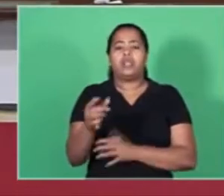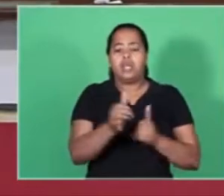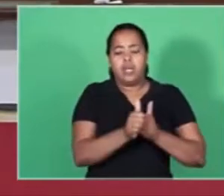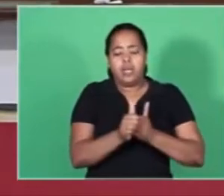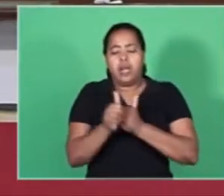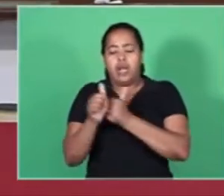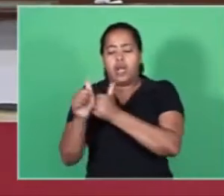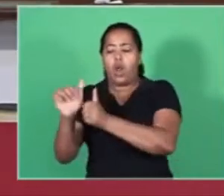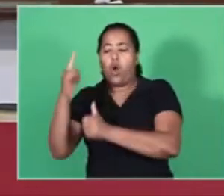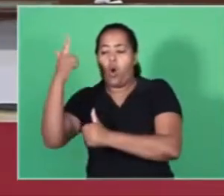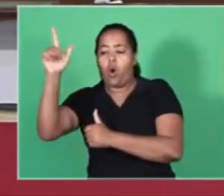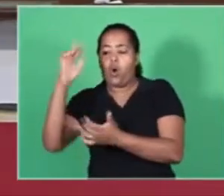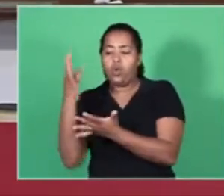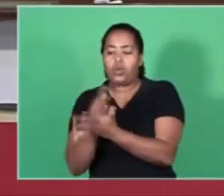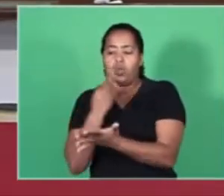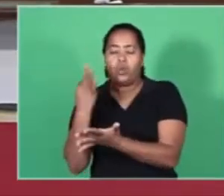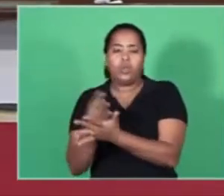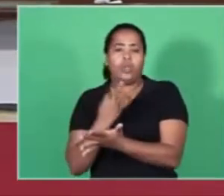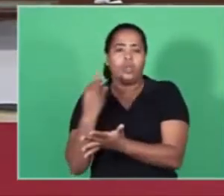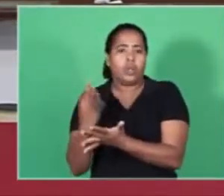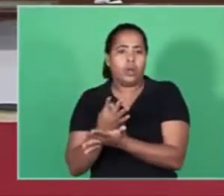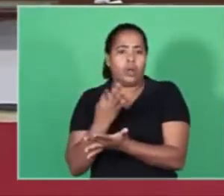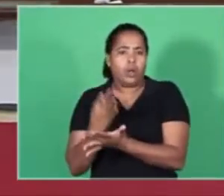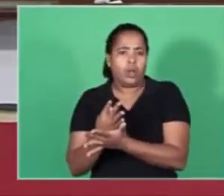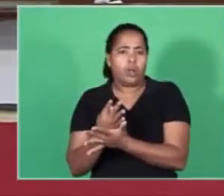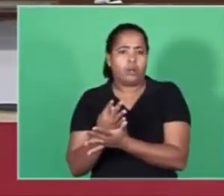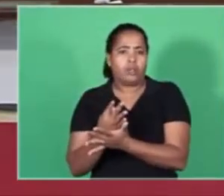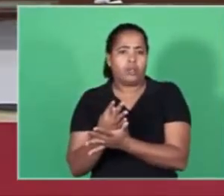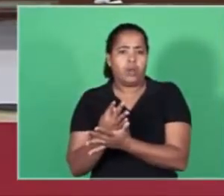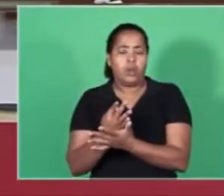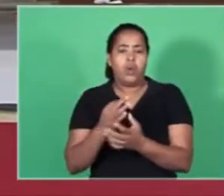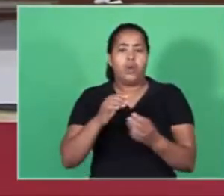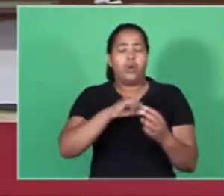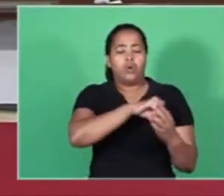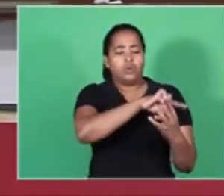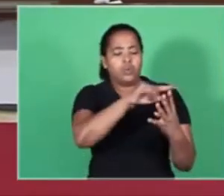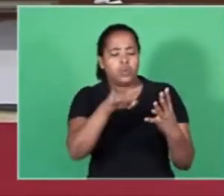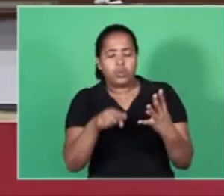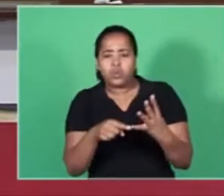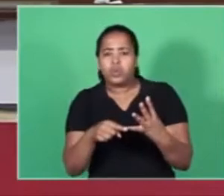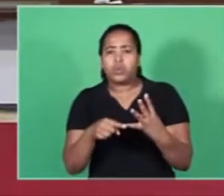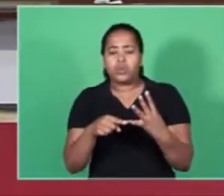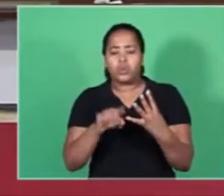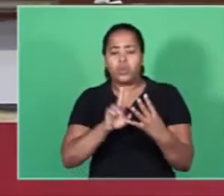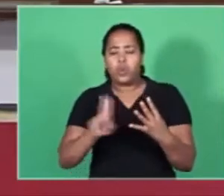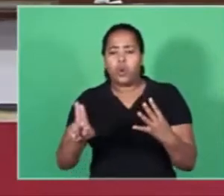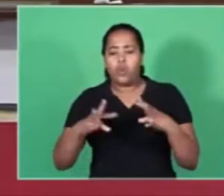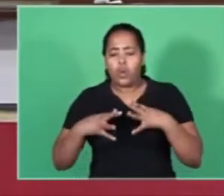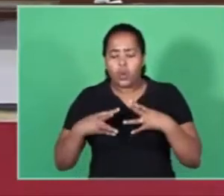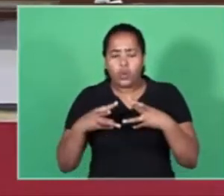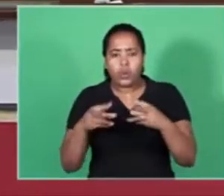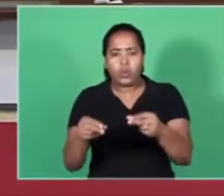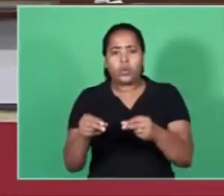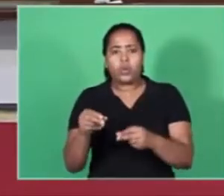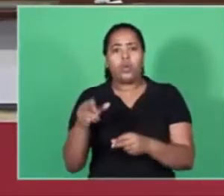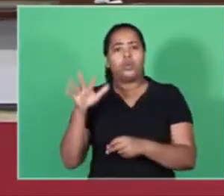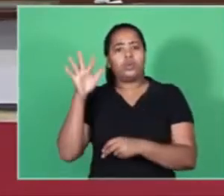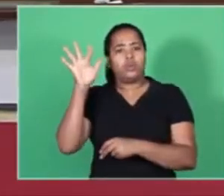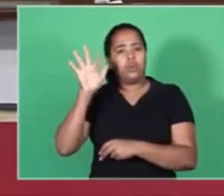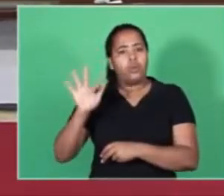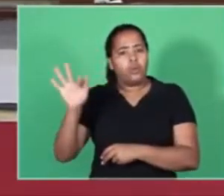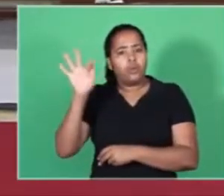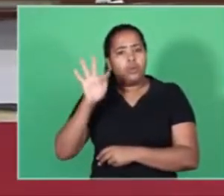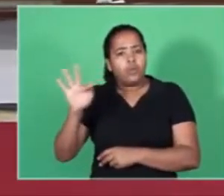came theologians like Kant. And these ones that spoke their names, all of them were